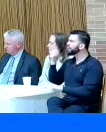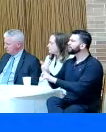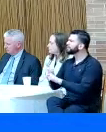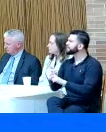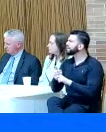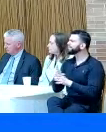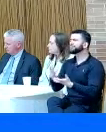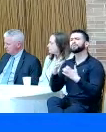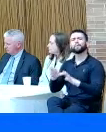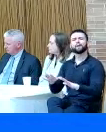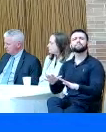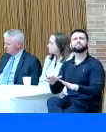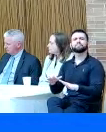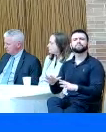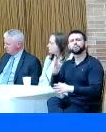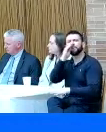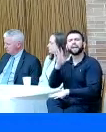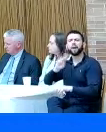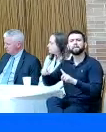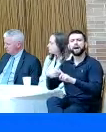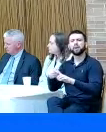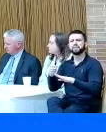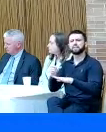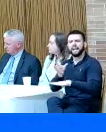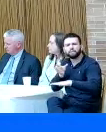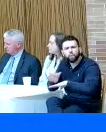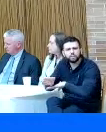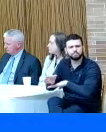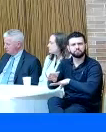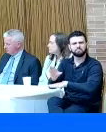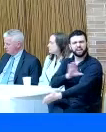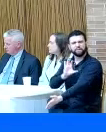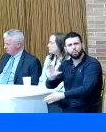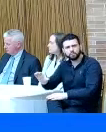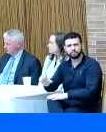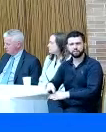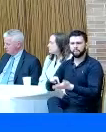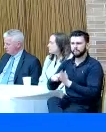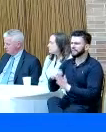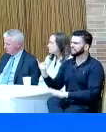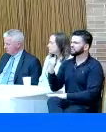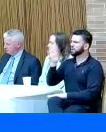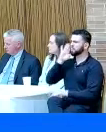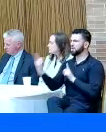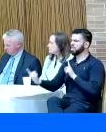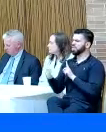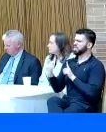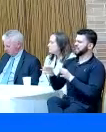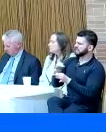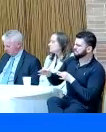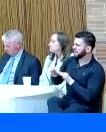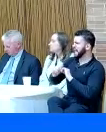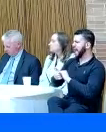enforcement we don't want to hear that someone is going to actually tell us how we can do our